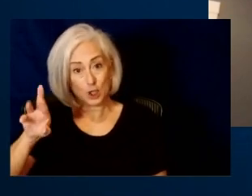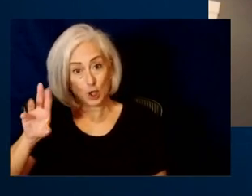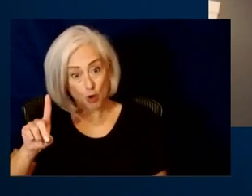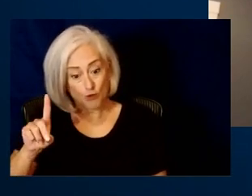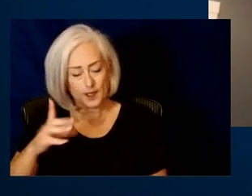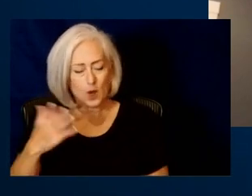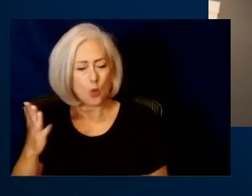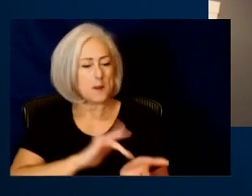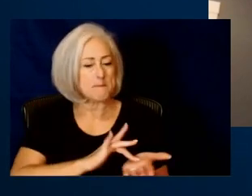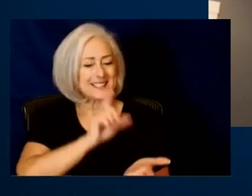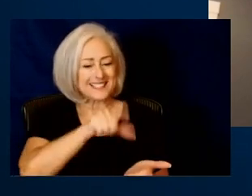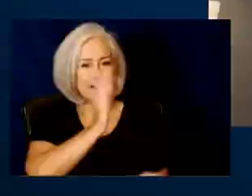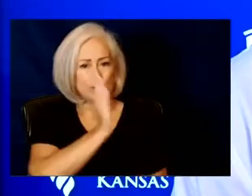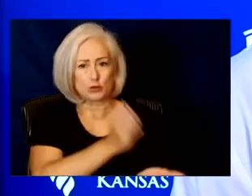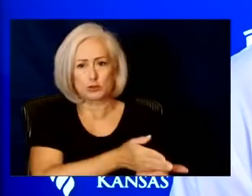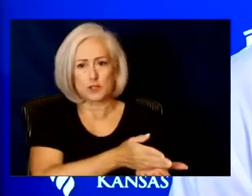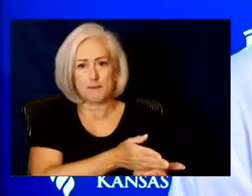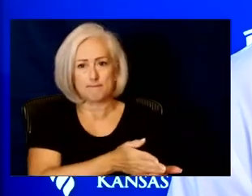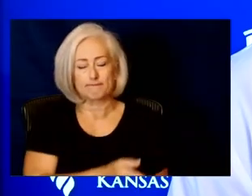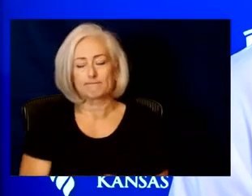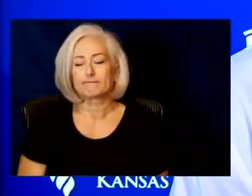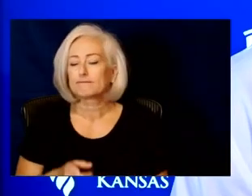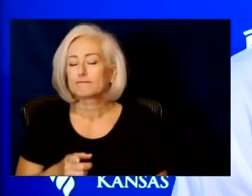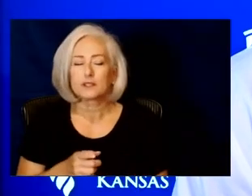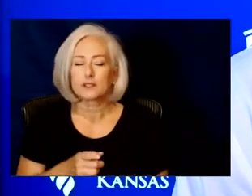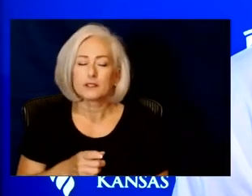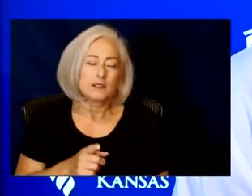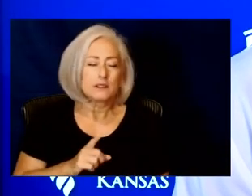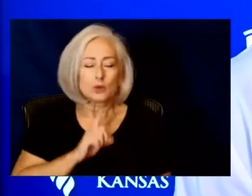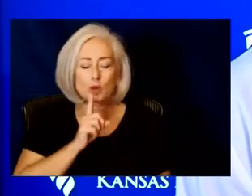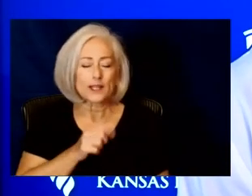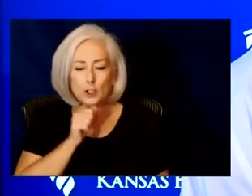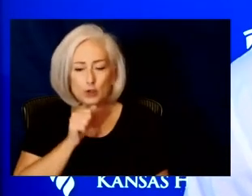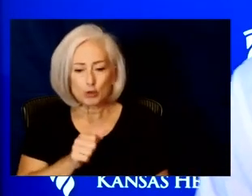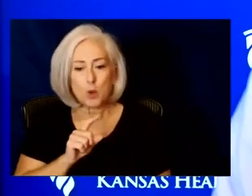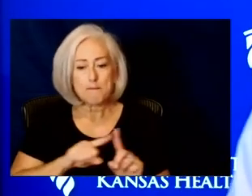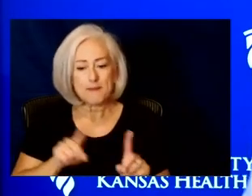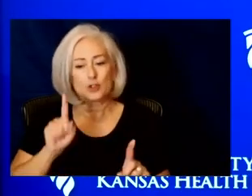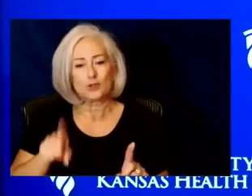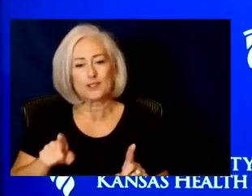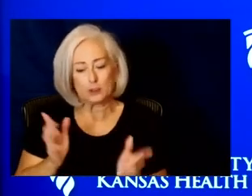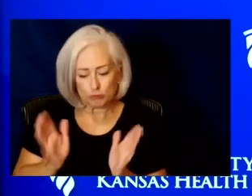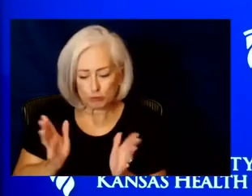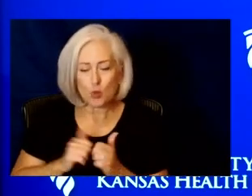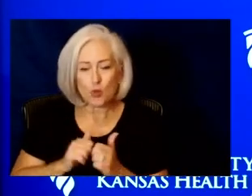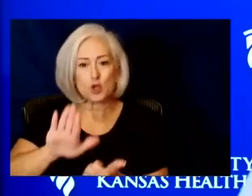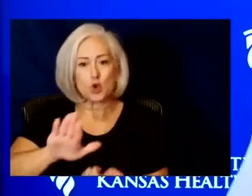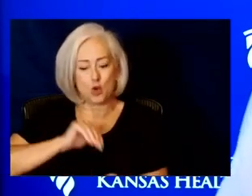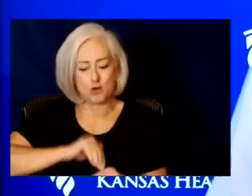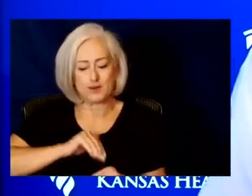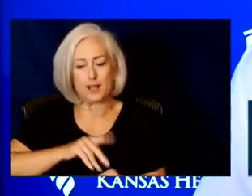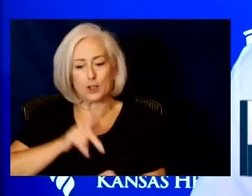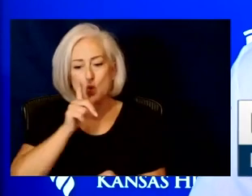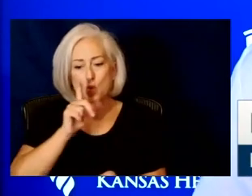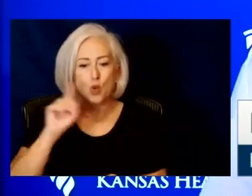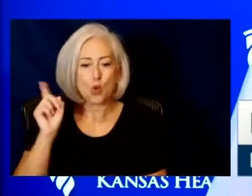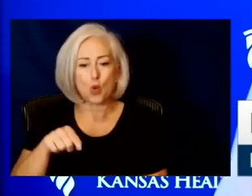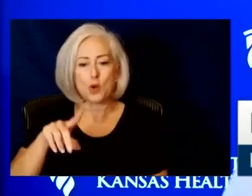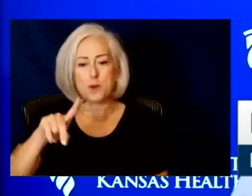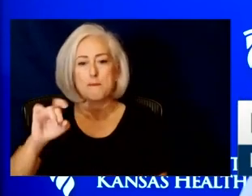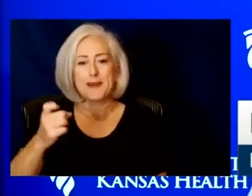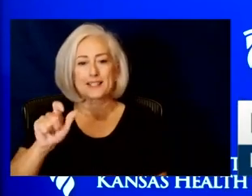really don't. I think you need to talk with your medical provider who's ever ordering that drug for you. Even in those patients who are immunosuppressed,